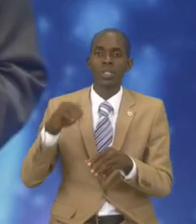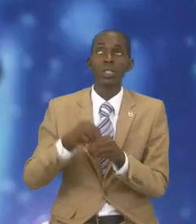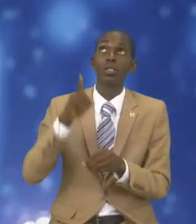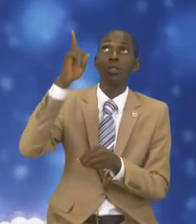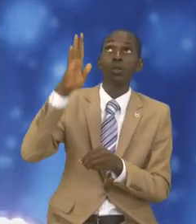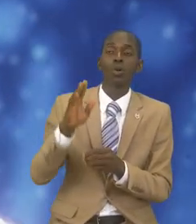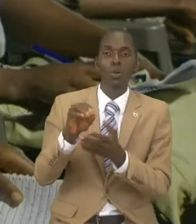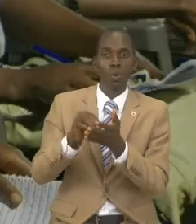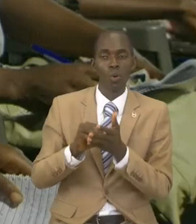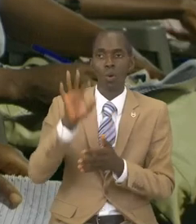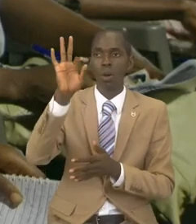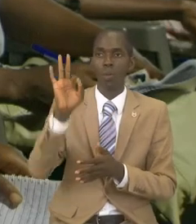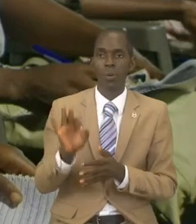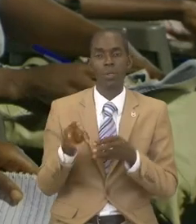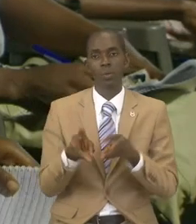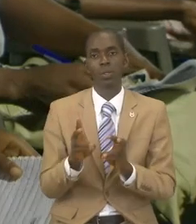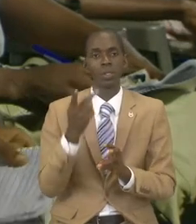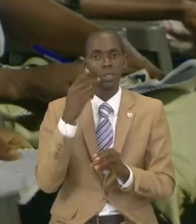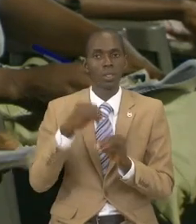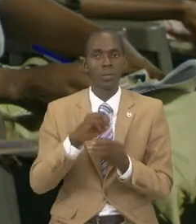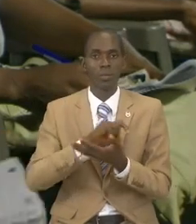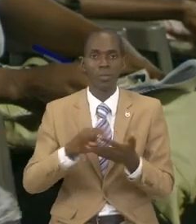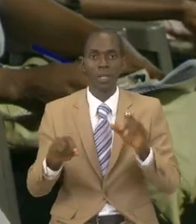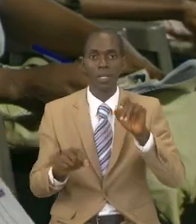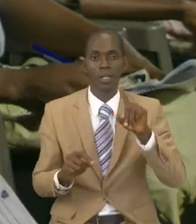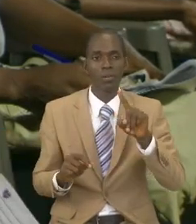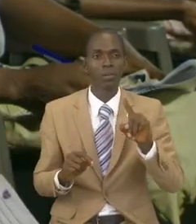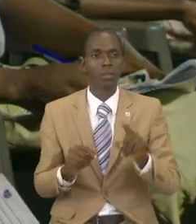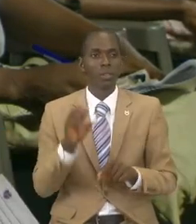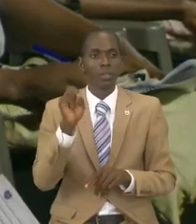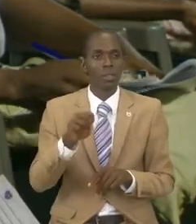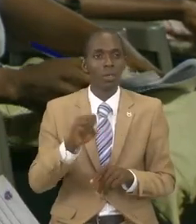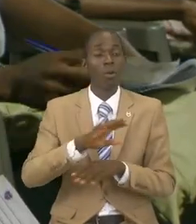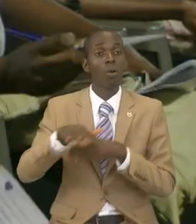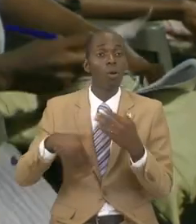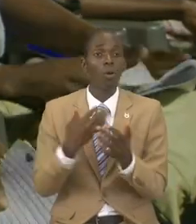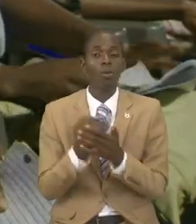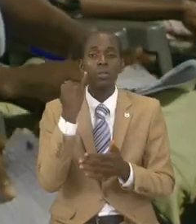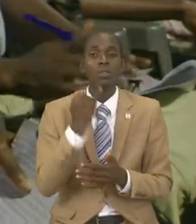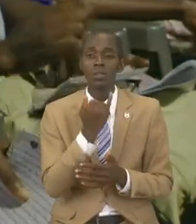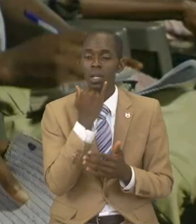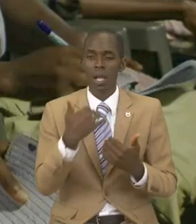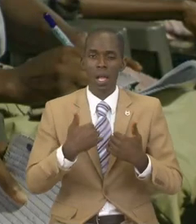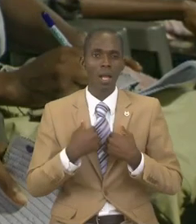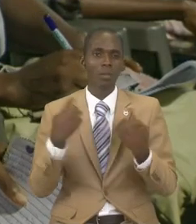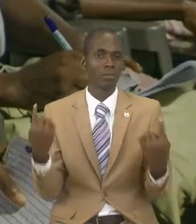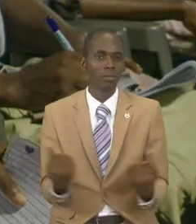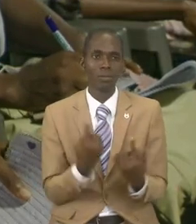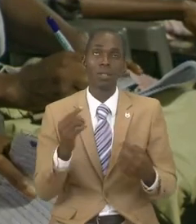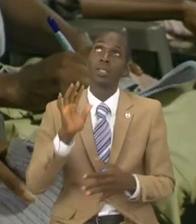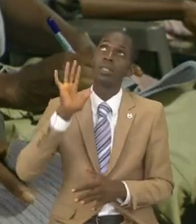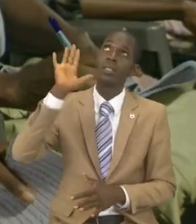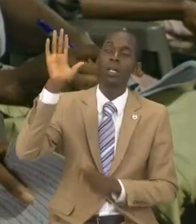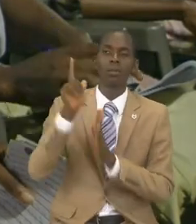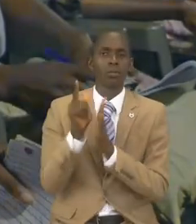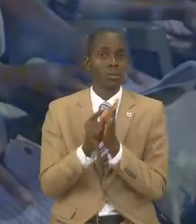verse 11 there. In verse 11, ye all Israel have transgressed thy law. Look at